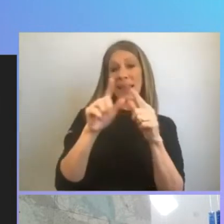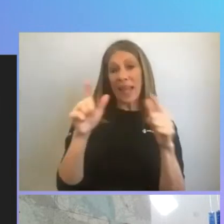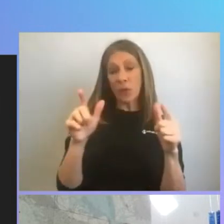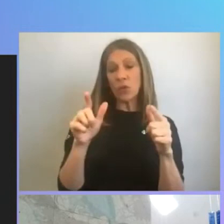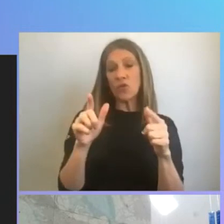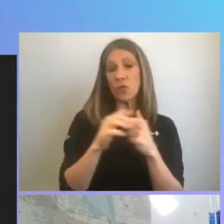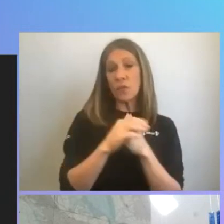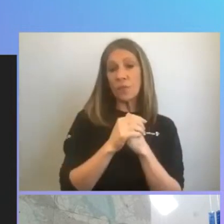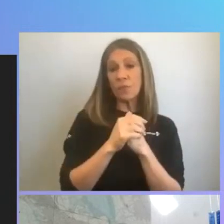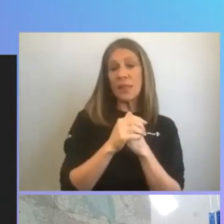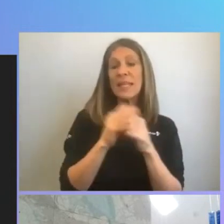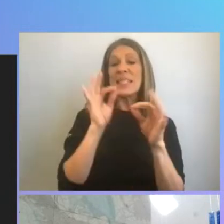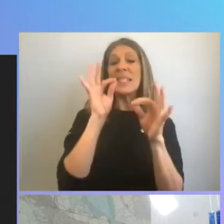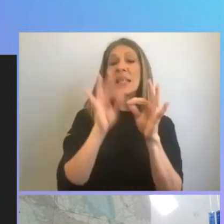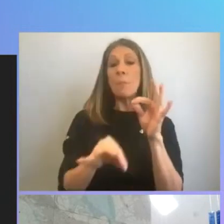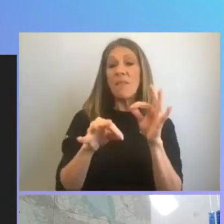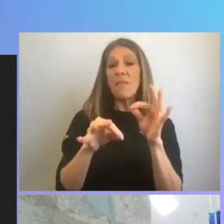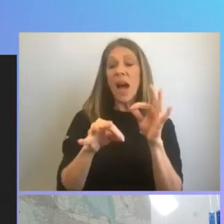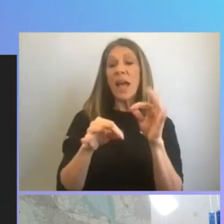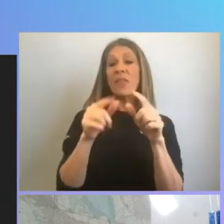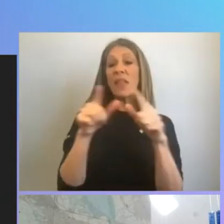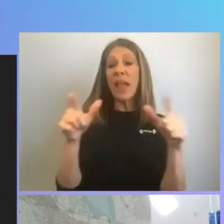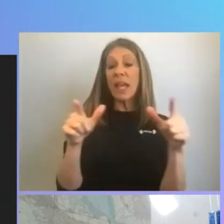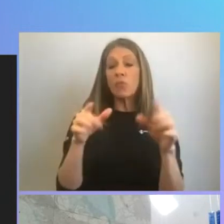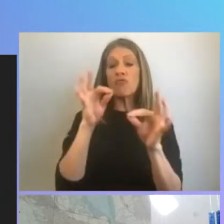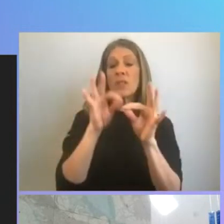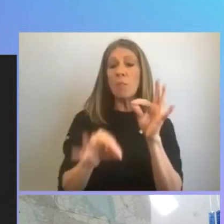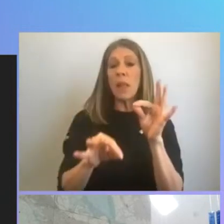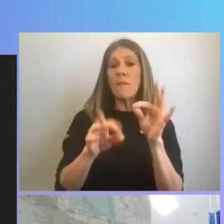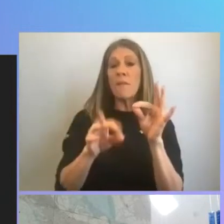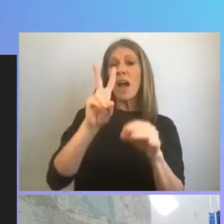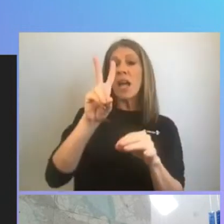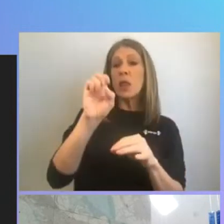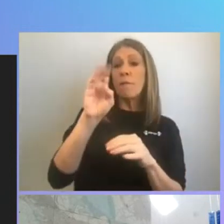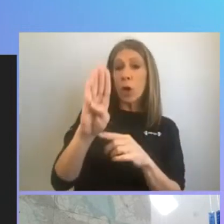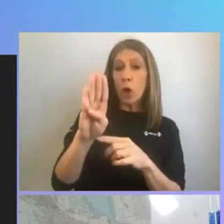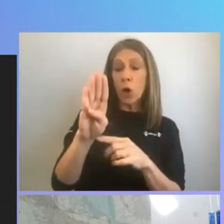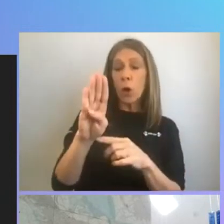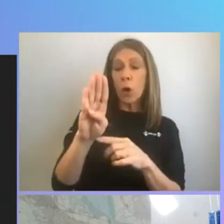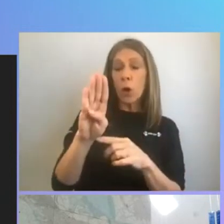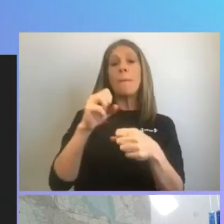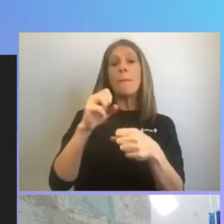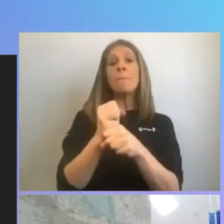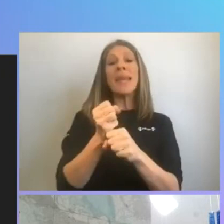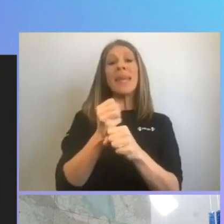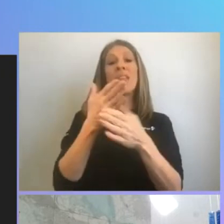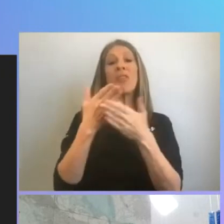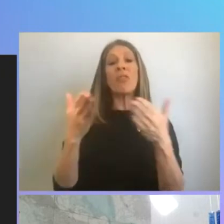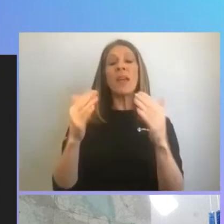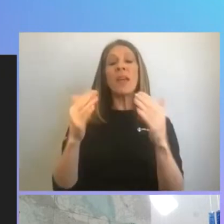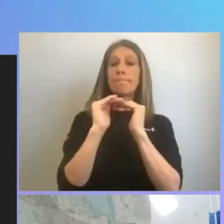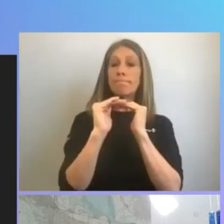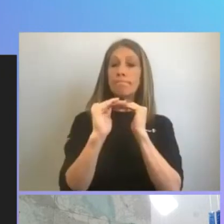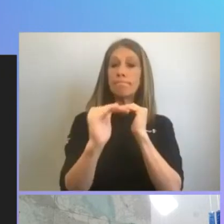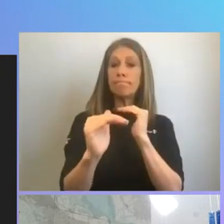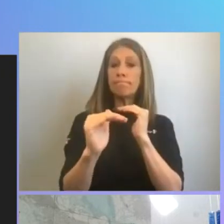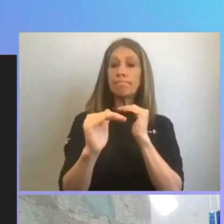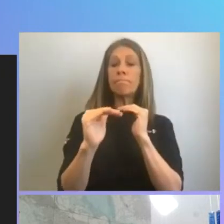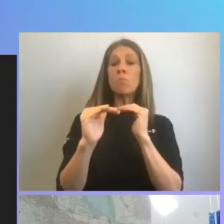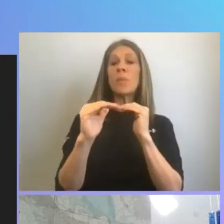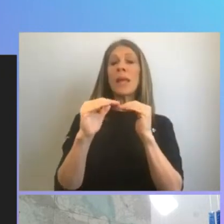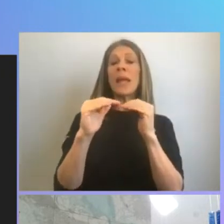It's simplifying the language, simplifying the verb tenses, making things consistent, and breaking